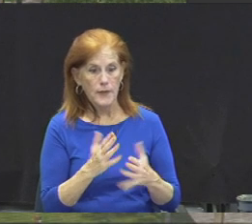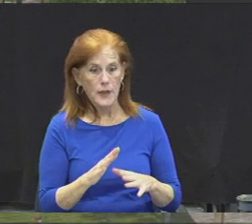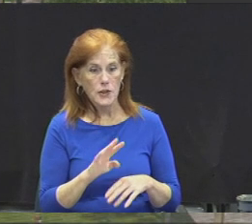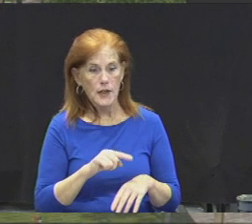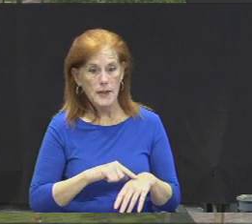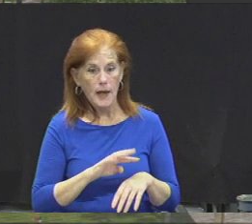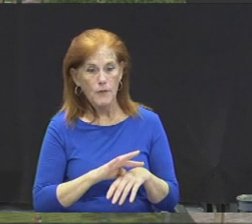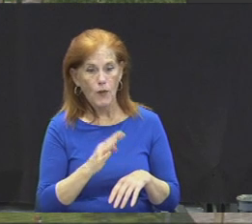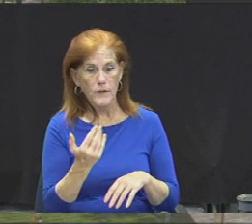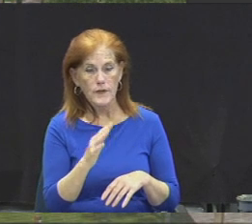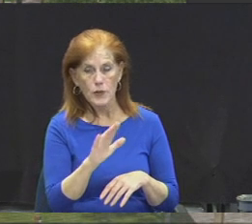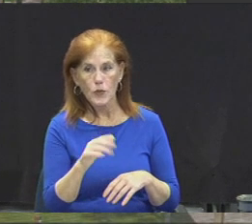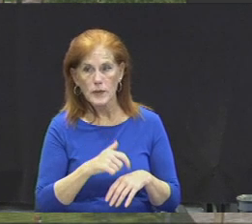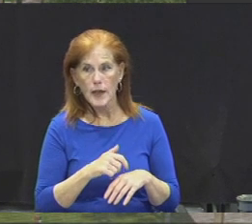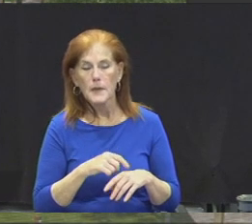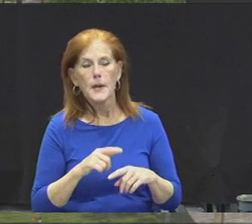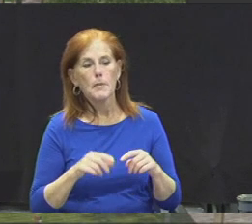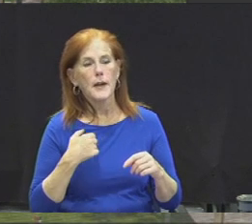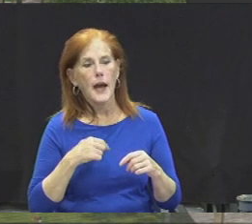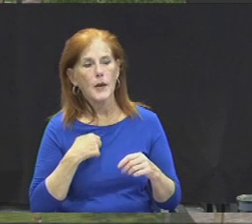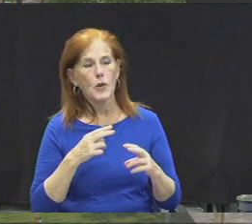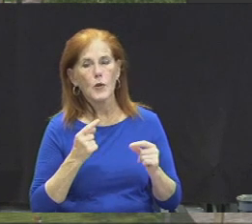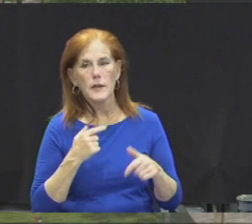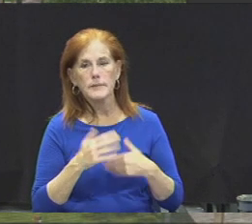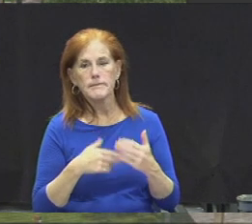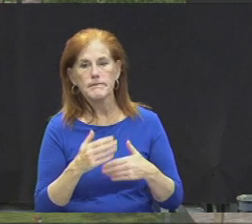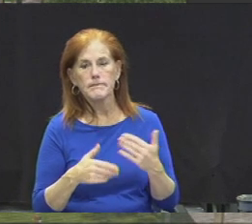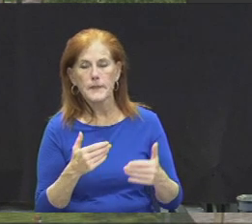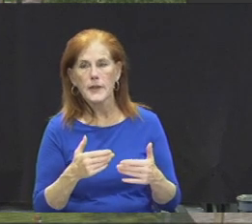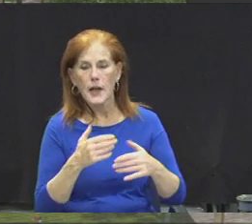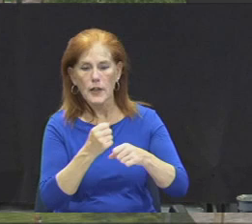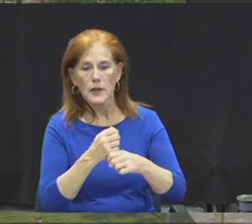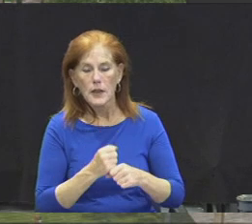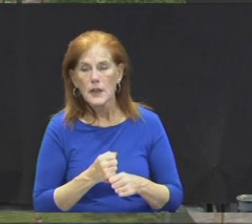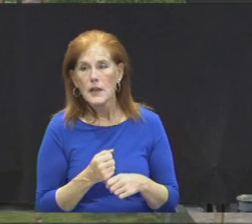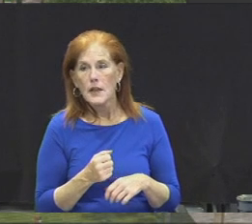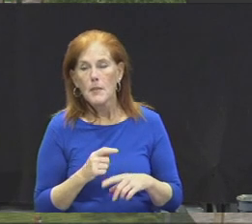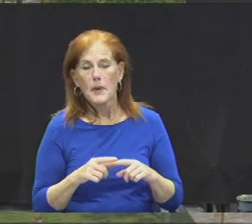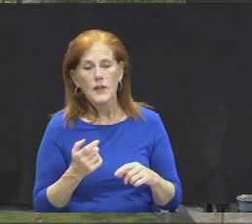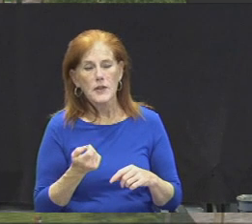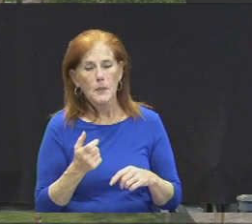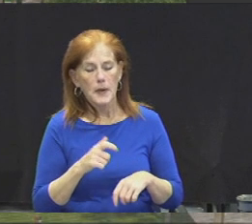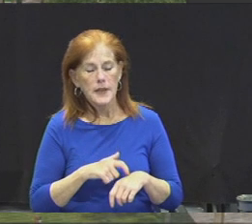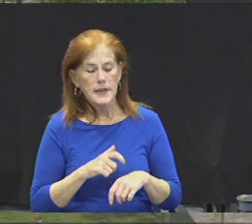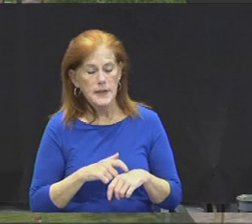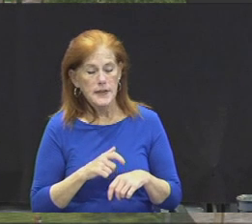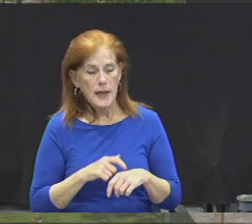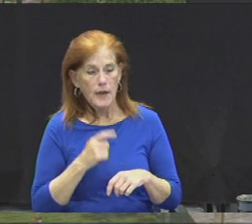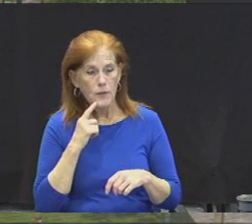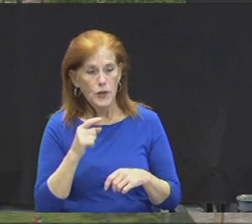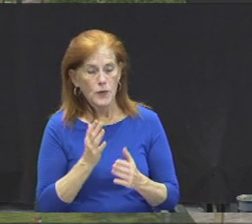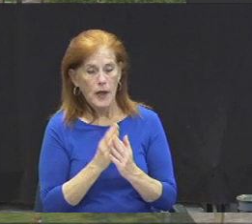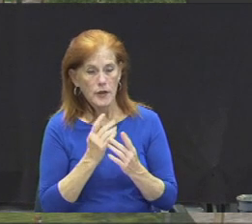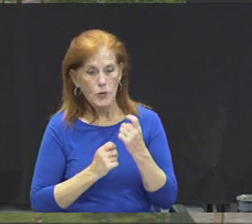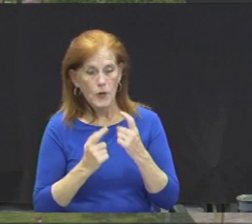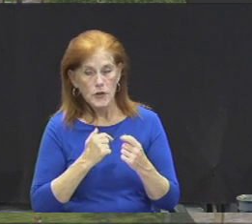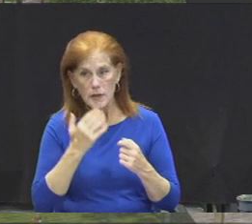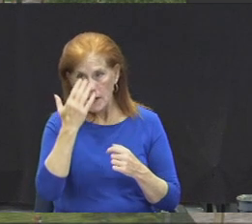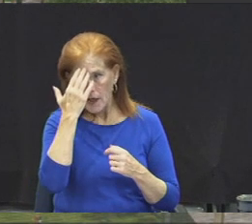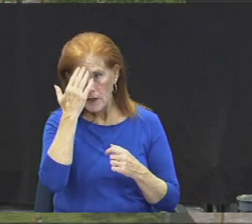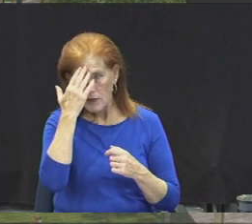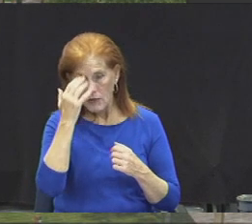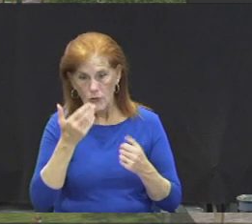do is move swiftly and concisely through the presentation. So there is a little bit of time at the end for you to ask some questions. I know there's